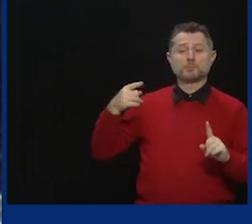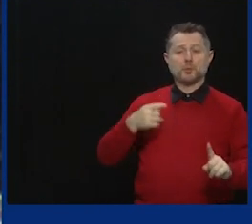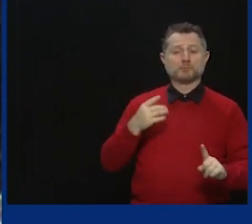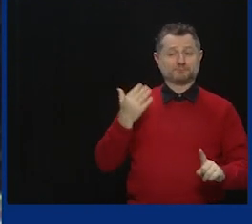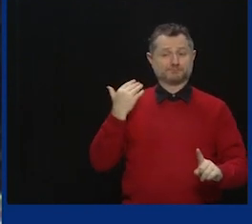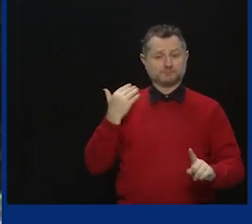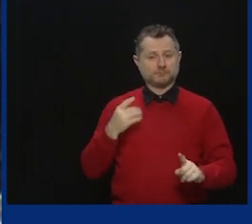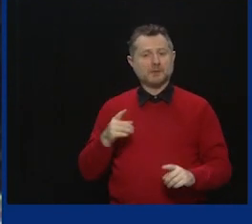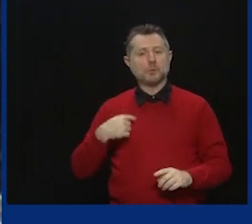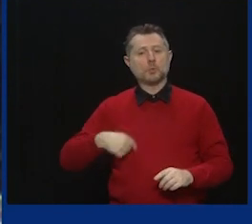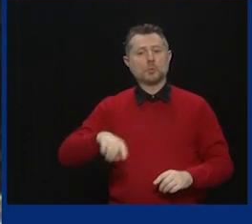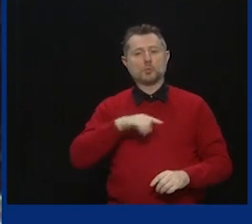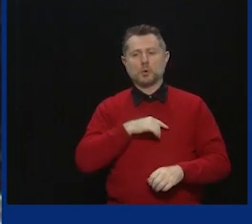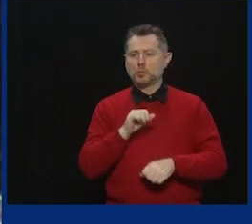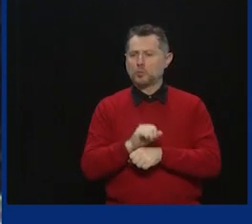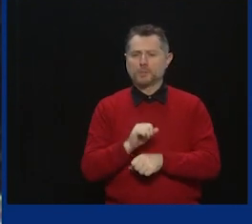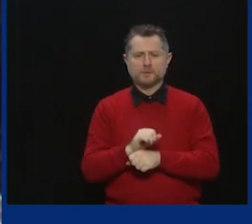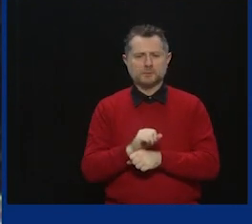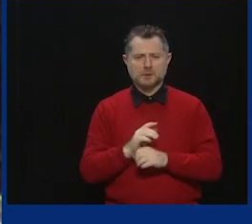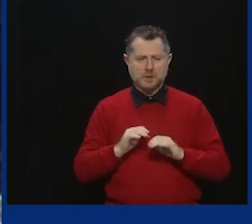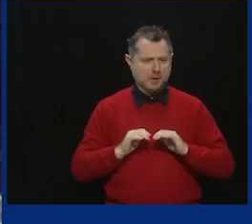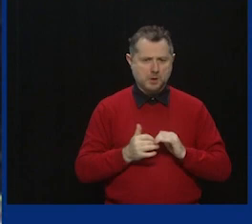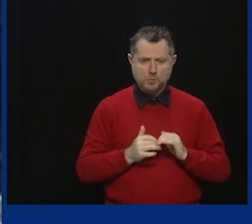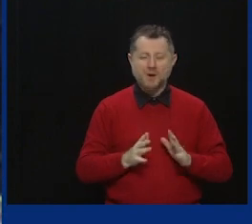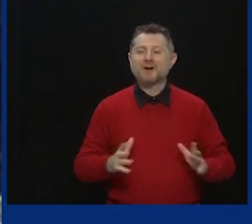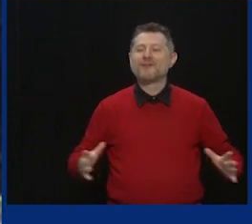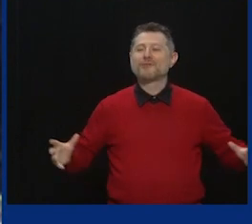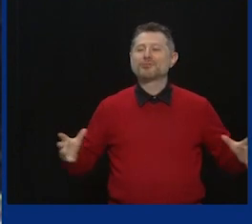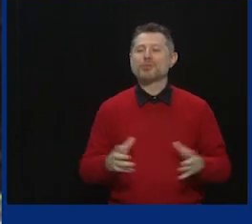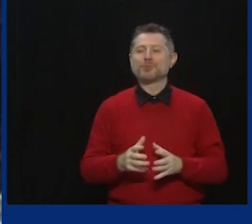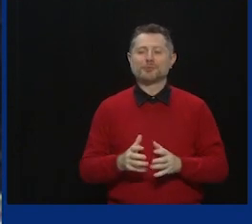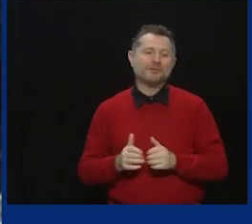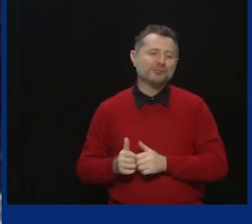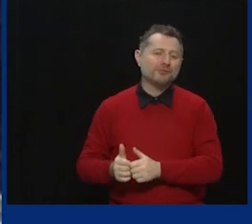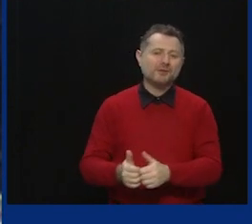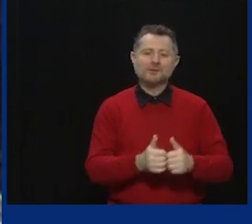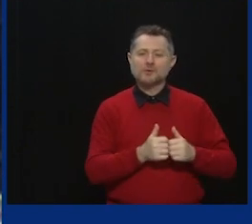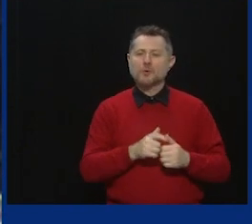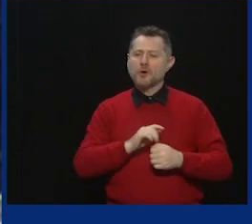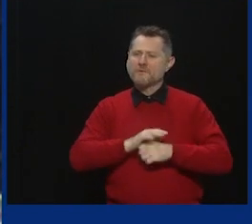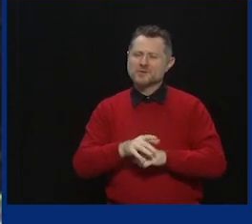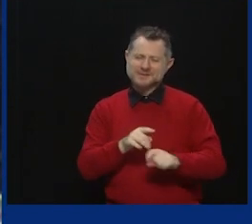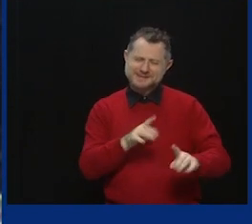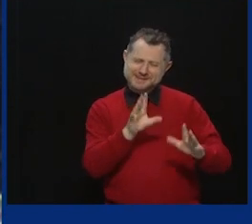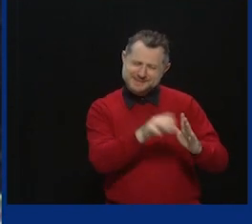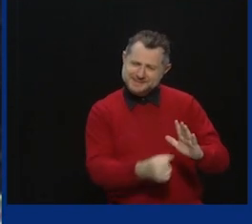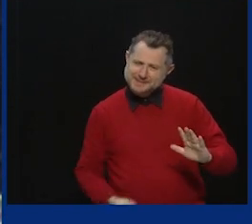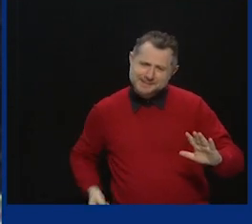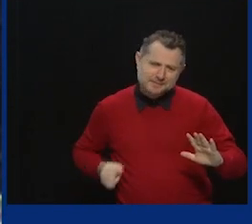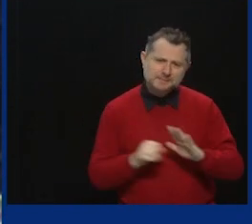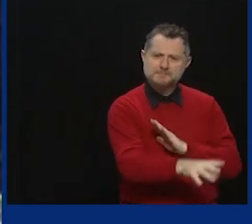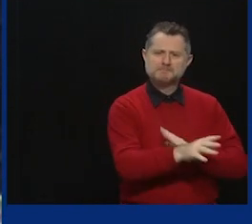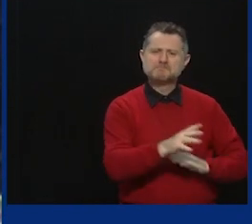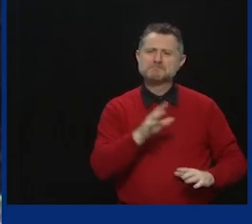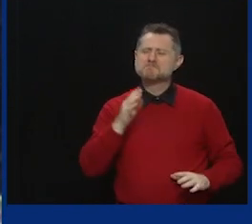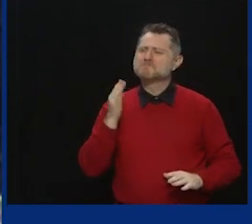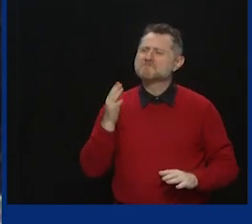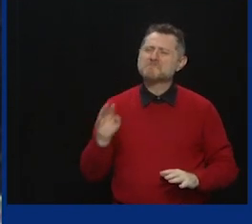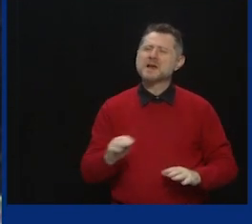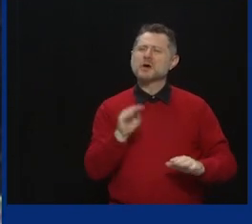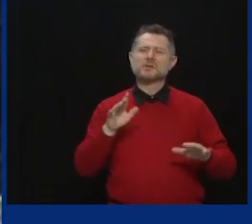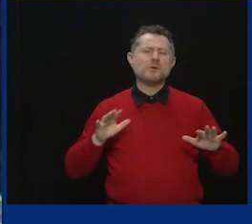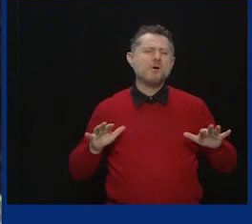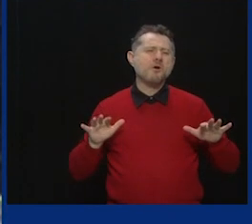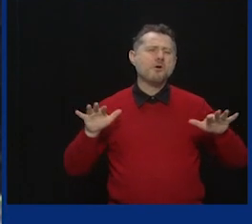together. COVID has killed over 5 million people across the world. This is one of the